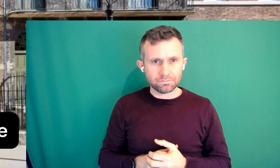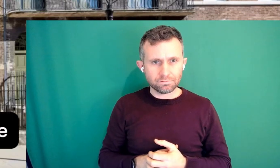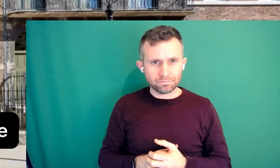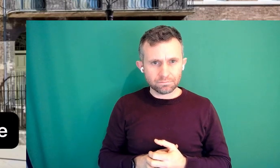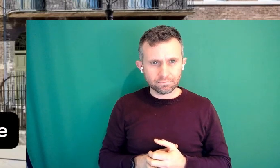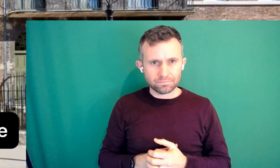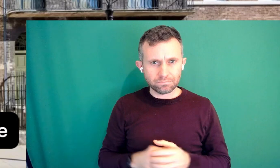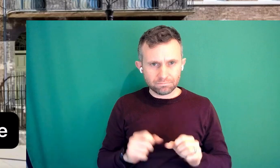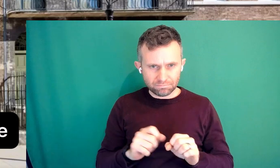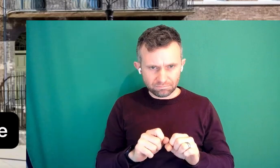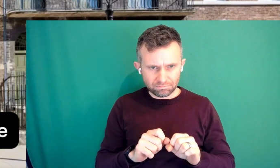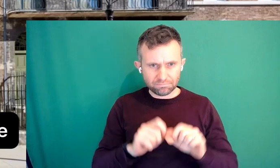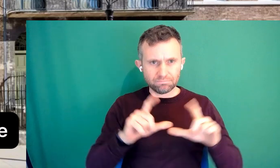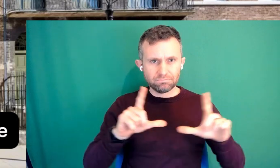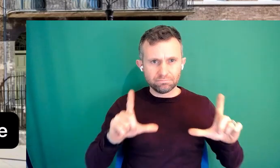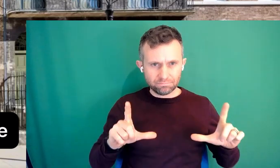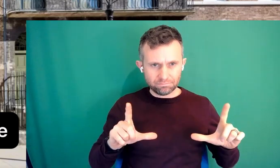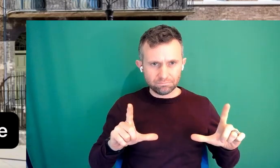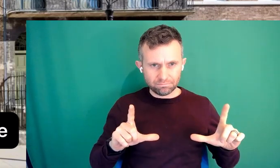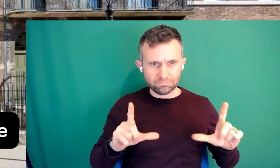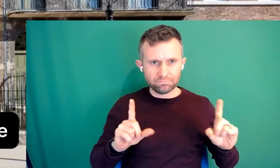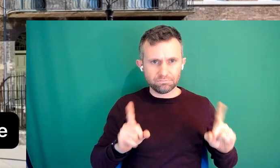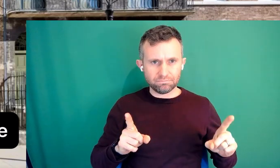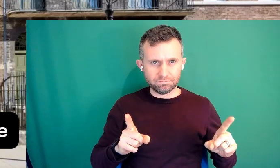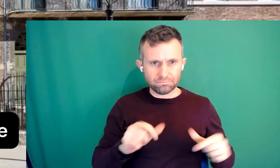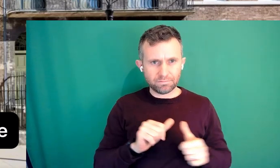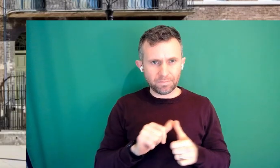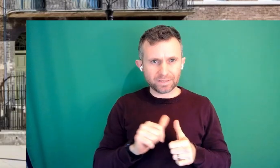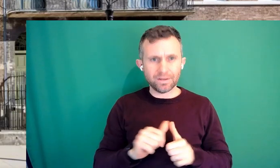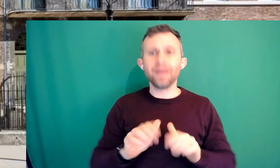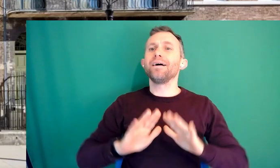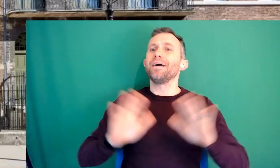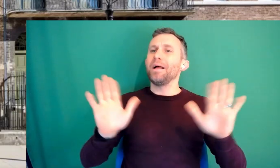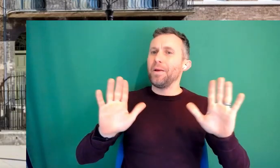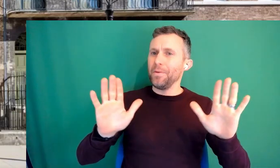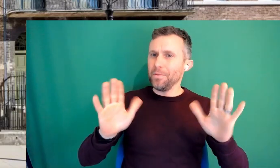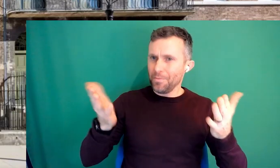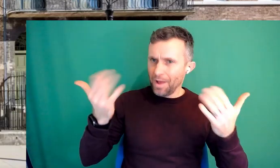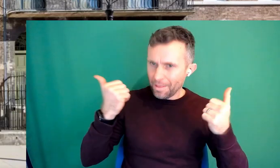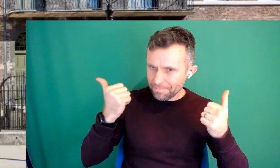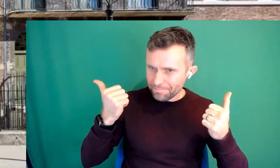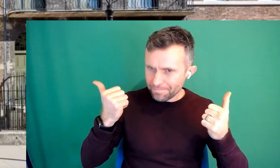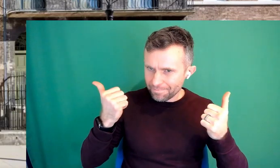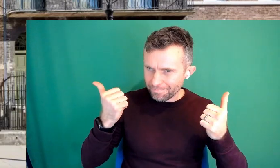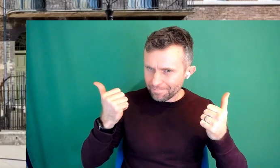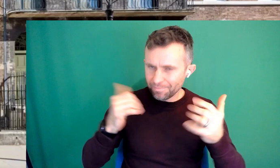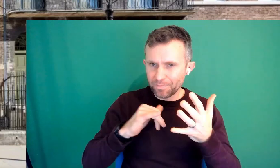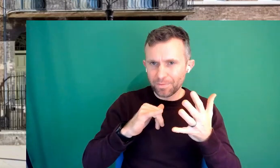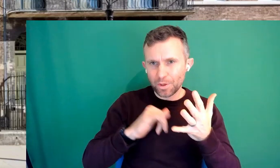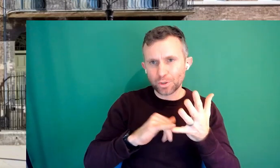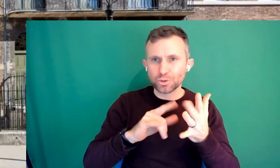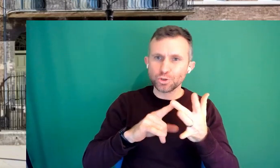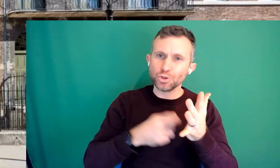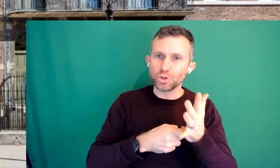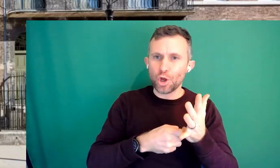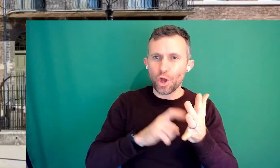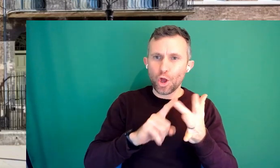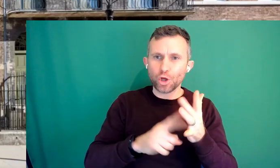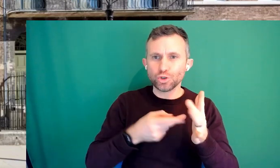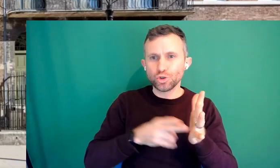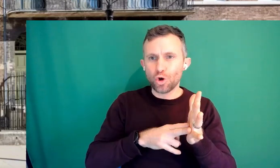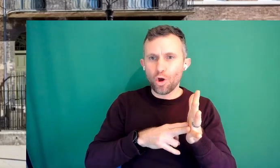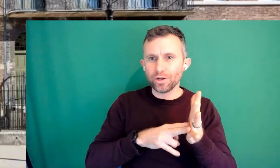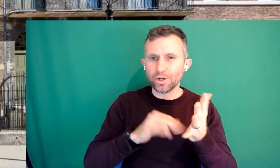number 12 and 14 as the main museum entrance. Now, these houses were built one at a time over a period of 30